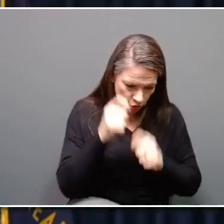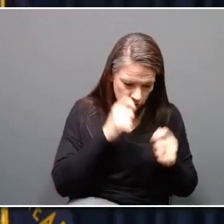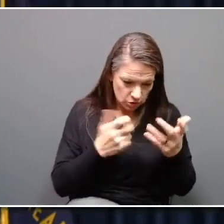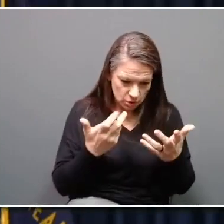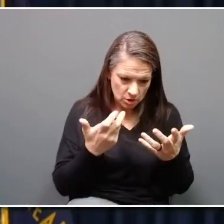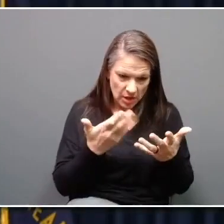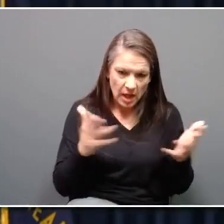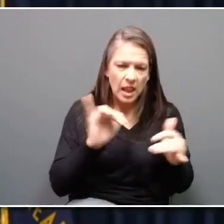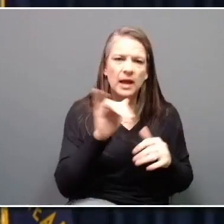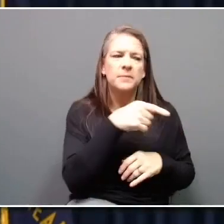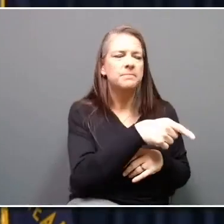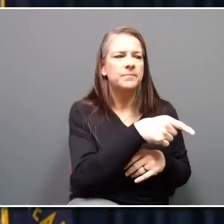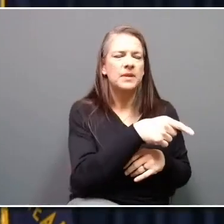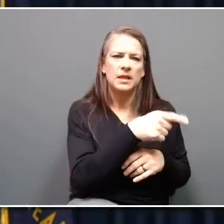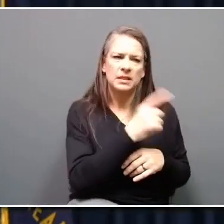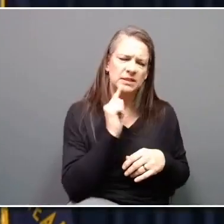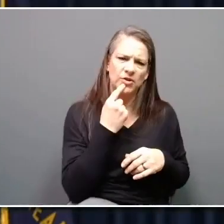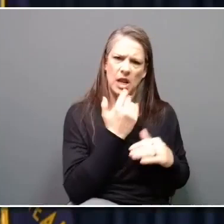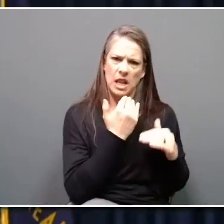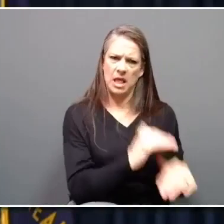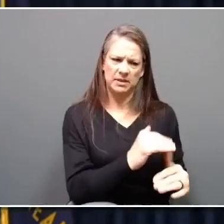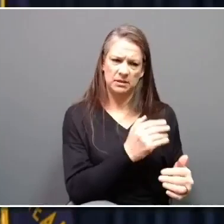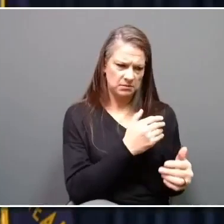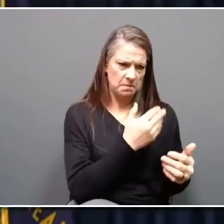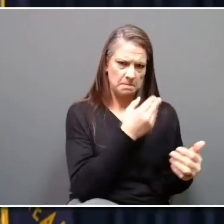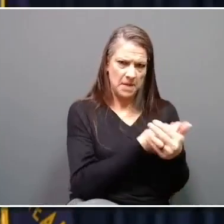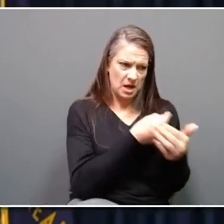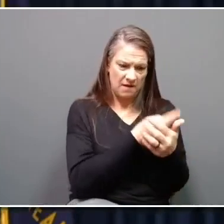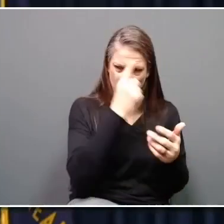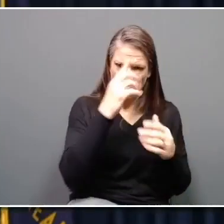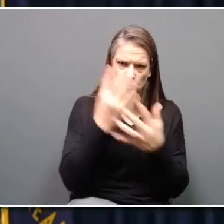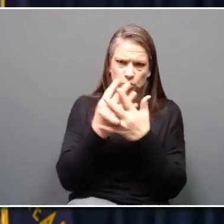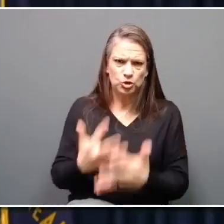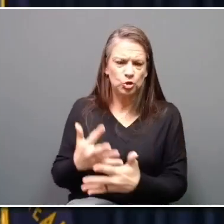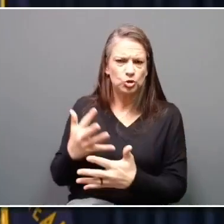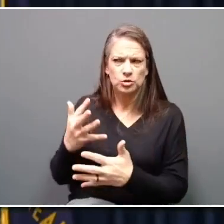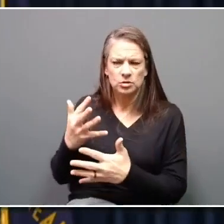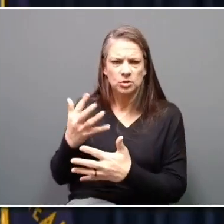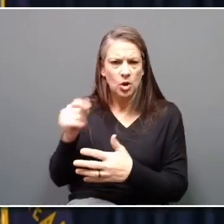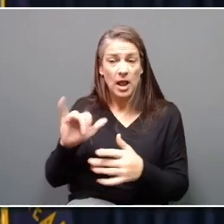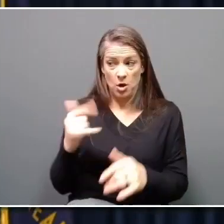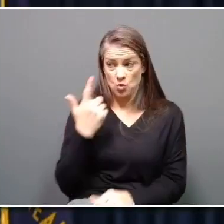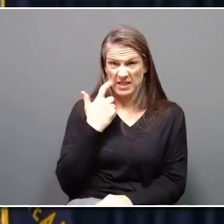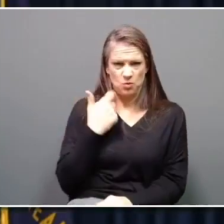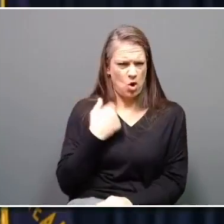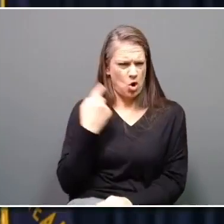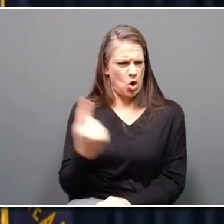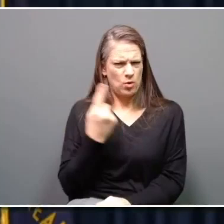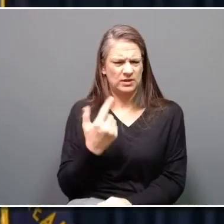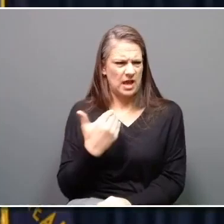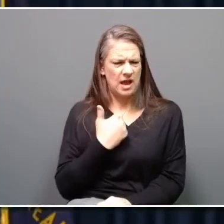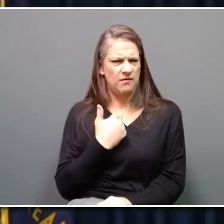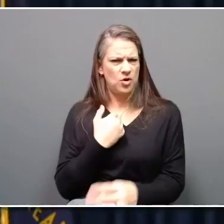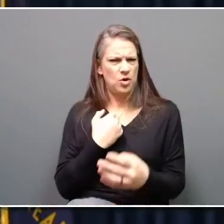severe limitations on additional money to house prisoners, which up until recent years, we've always had more prisoners